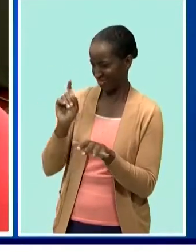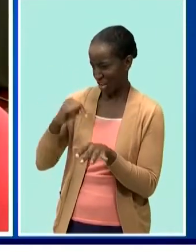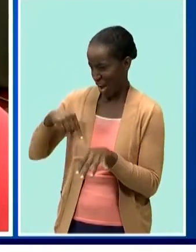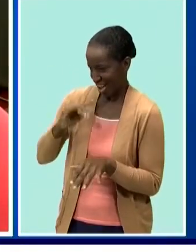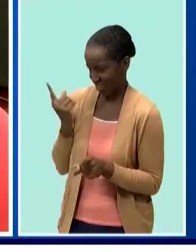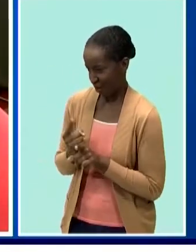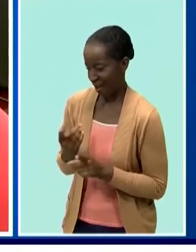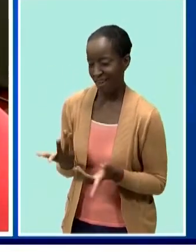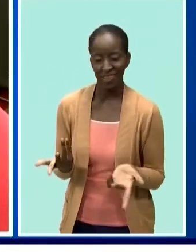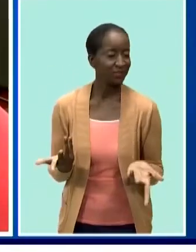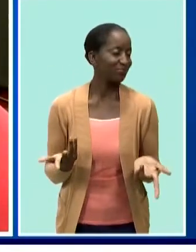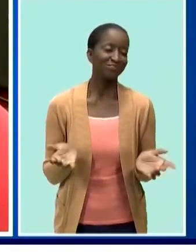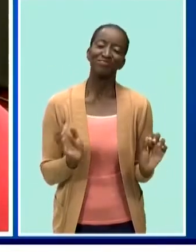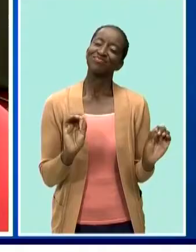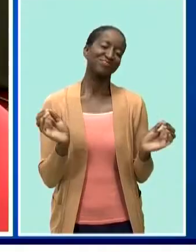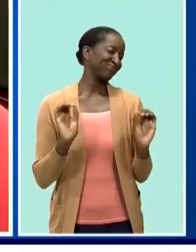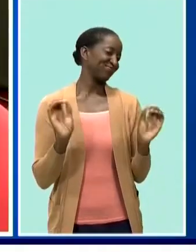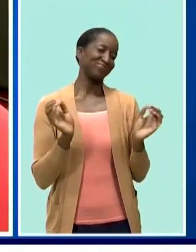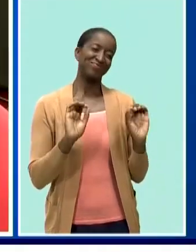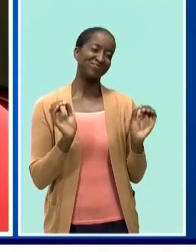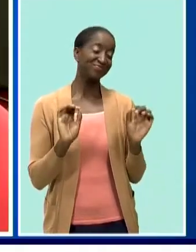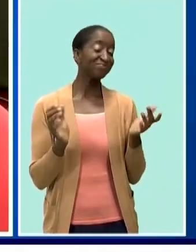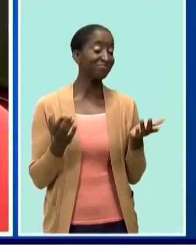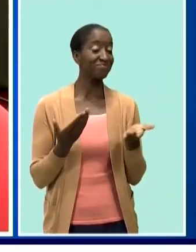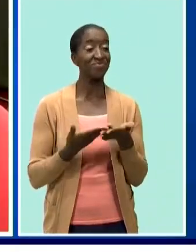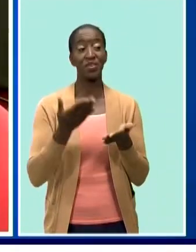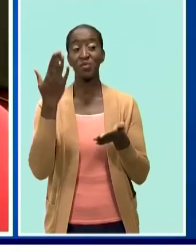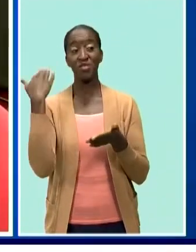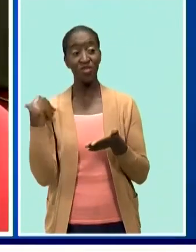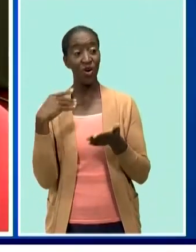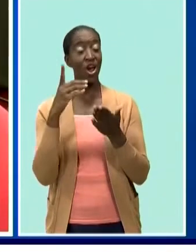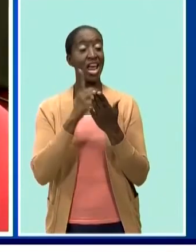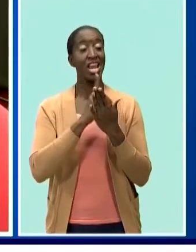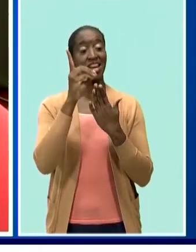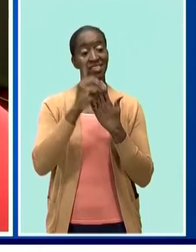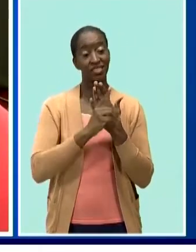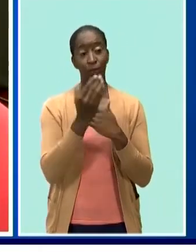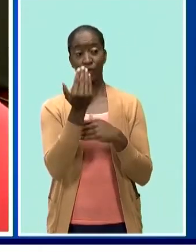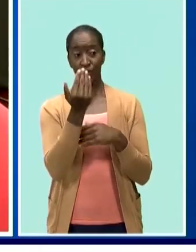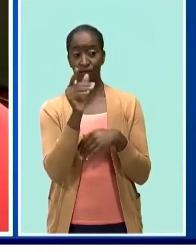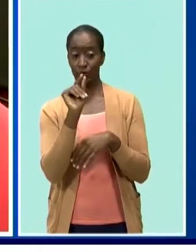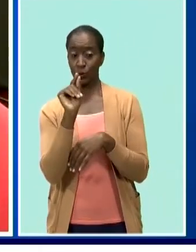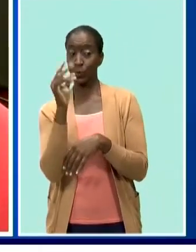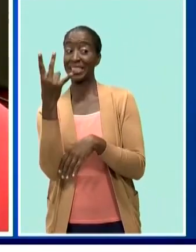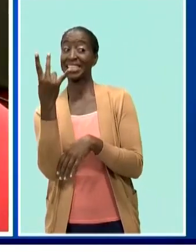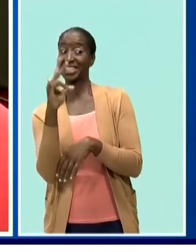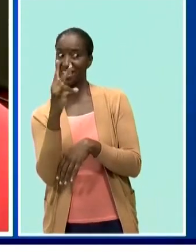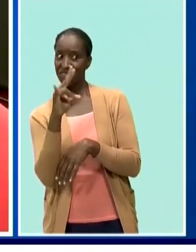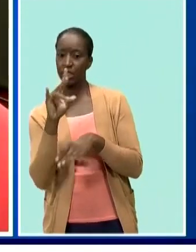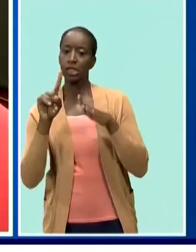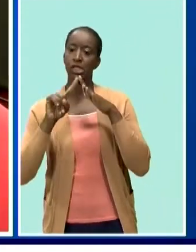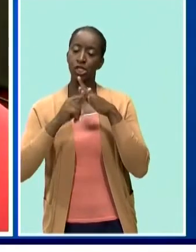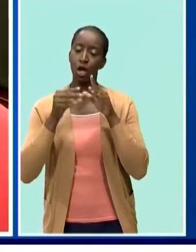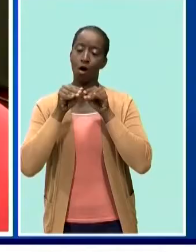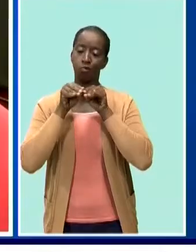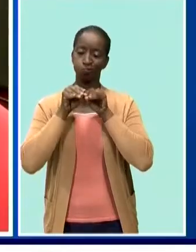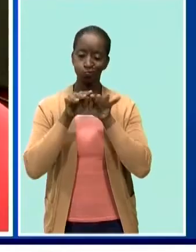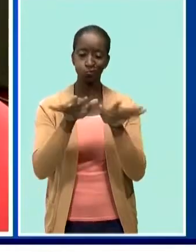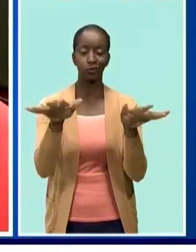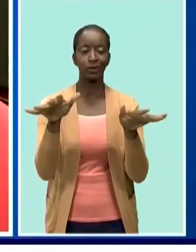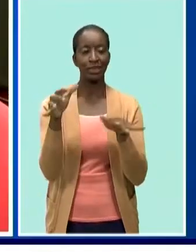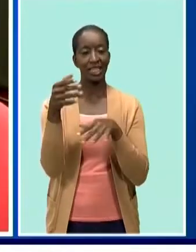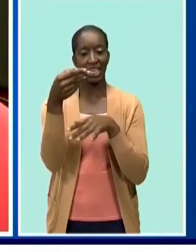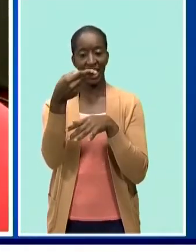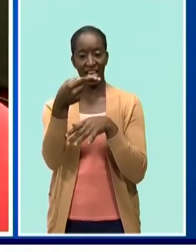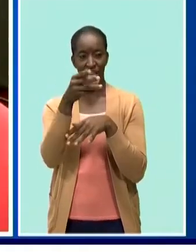I said, specifically, December 15th, 2017, we started broadcasting in HD.